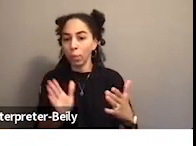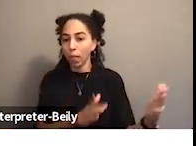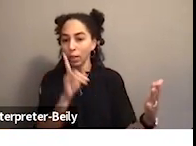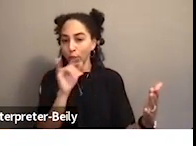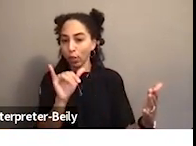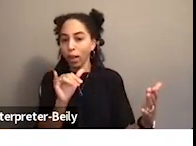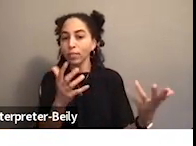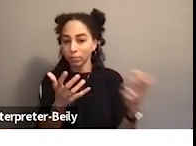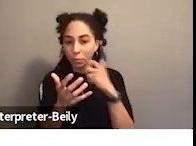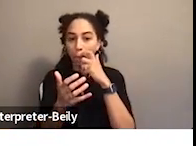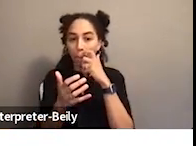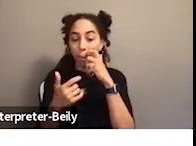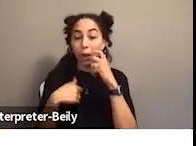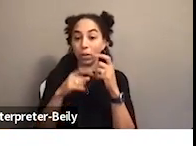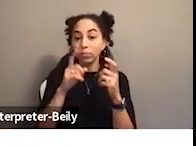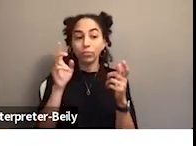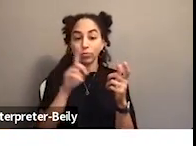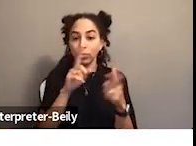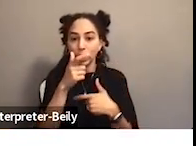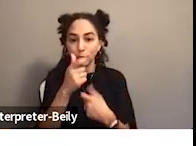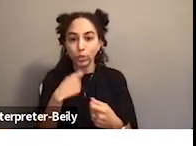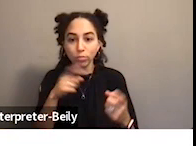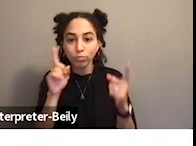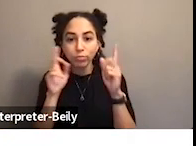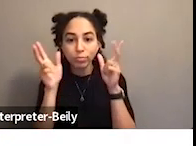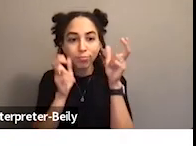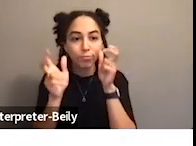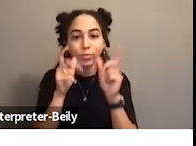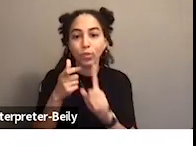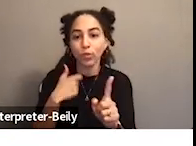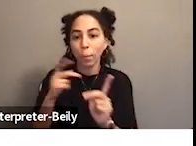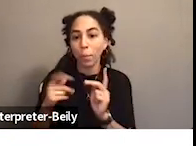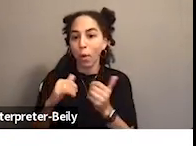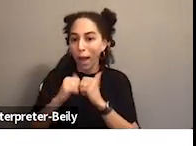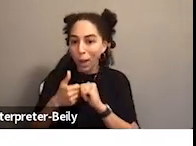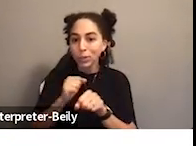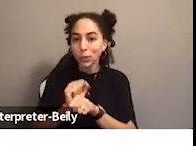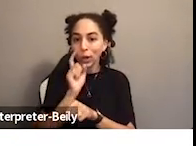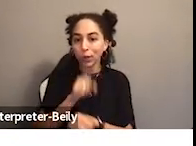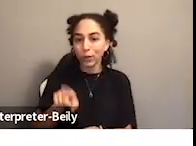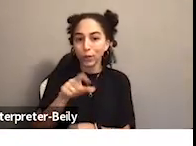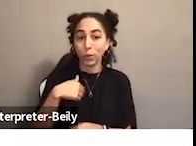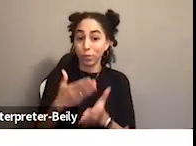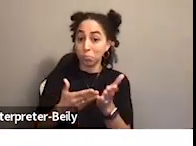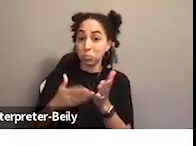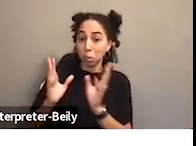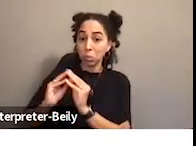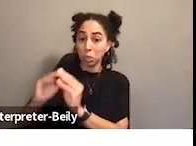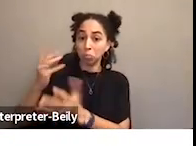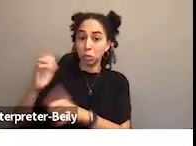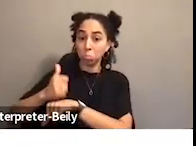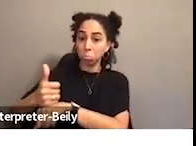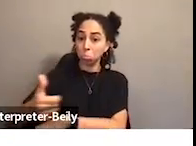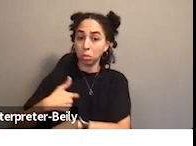like. So we're really interested in hearing from people on how this is working for you. We've got some meetings set up, and I think they're going to give